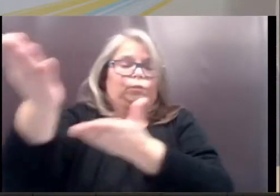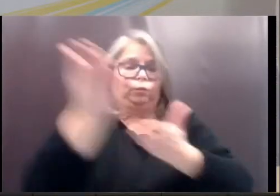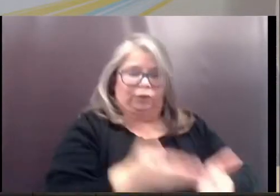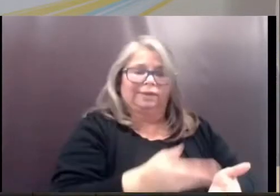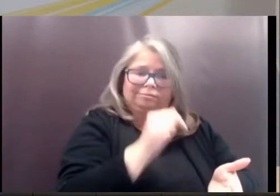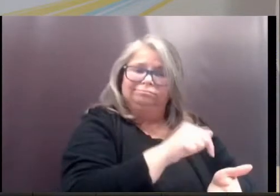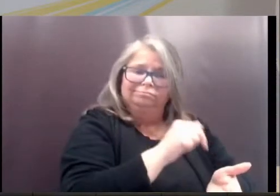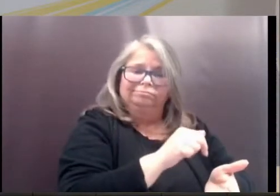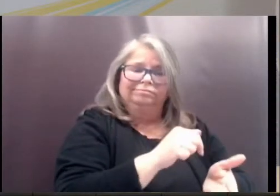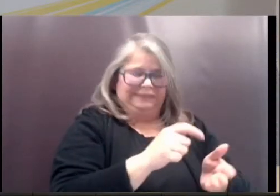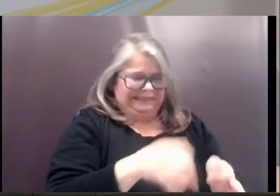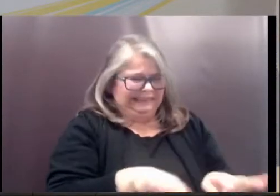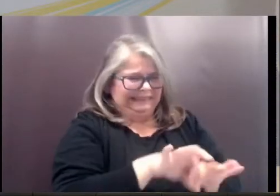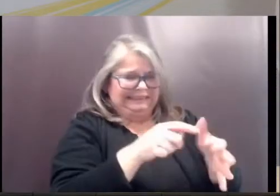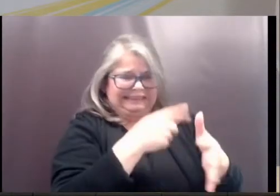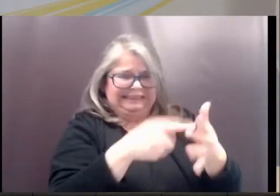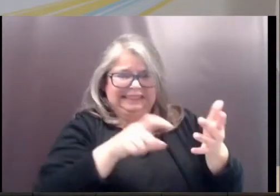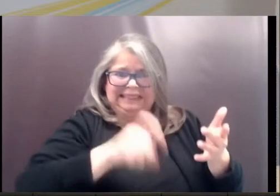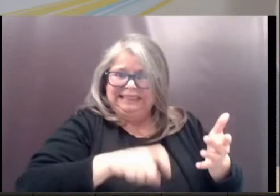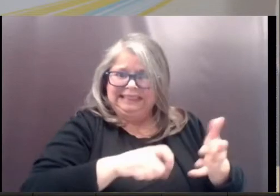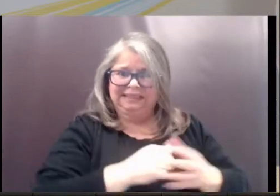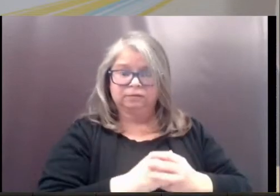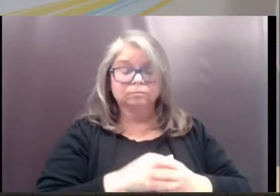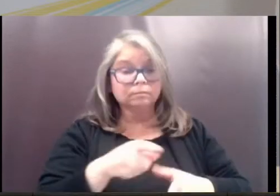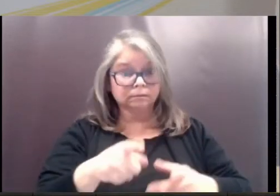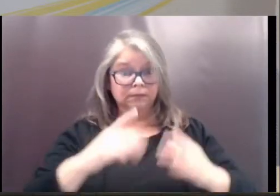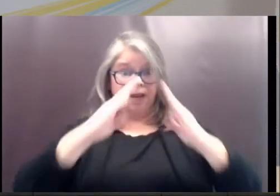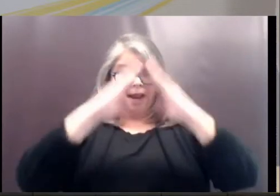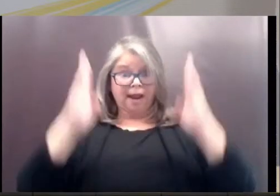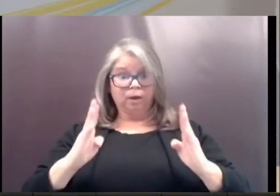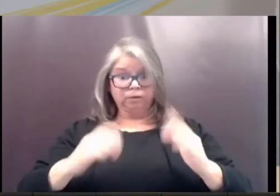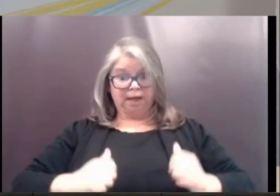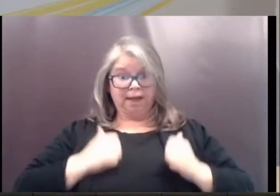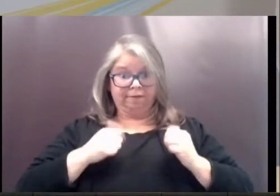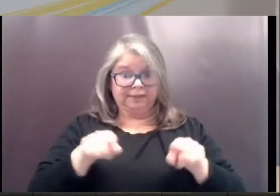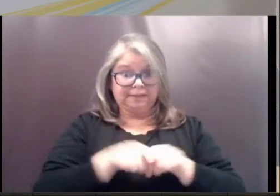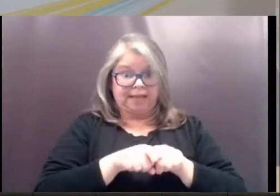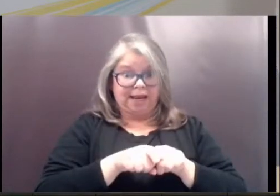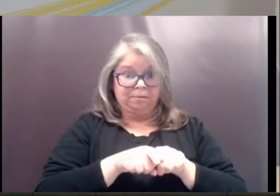you must stay in a separate room and ideally use a separate bathroom.